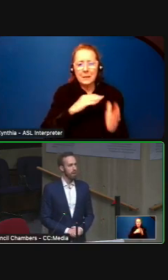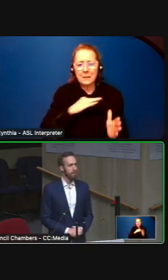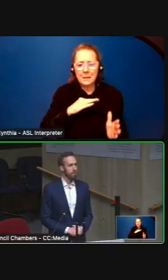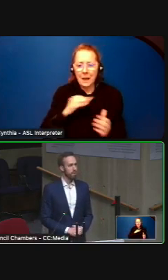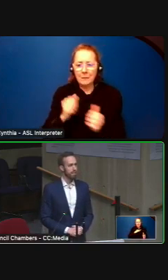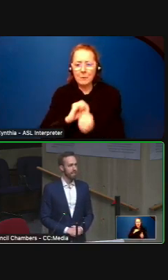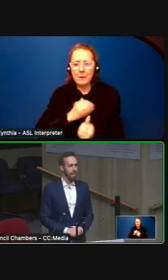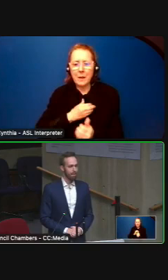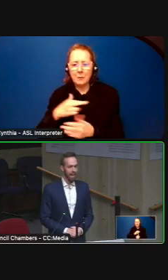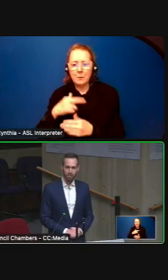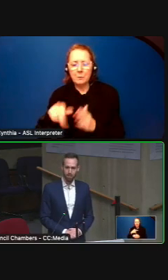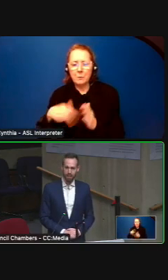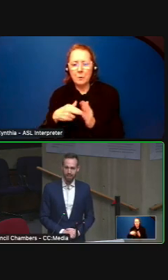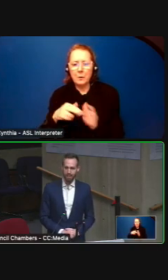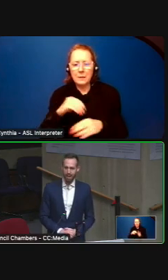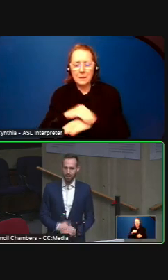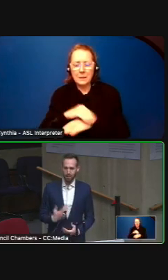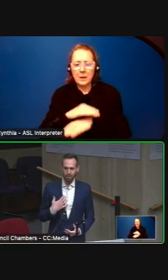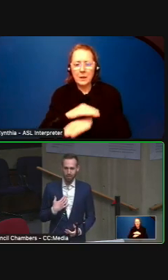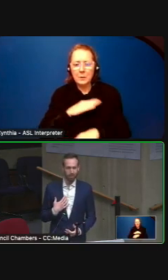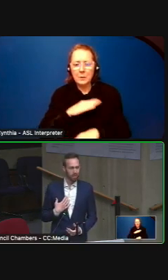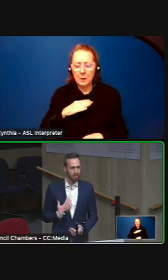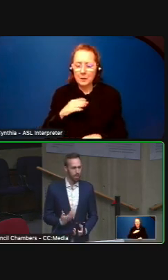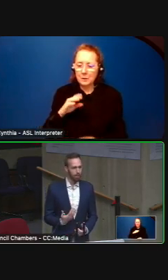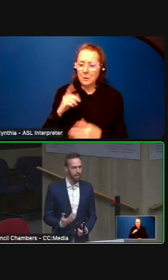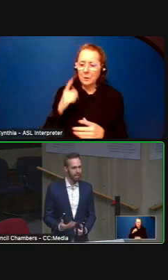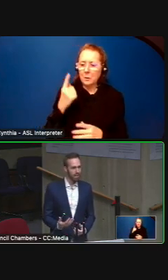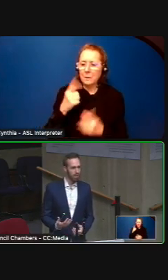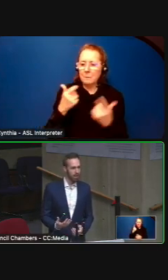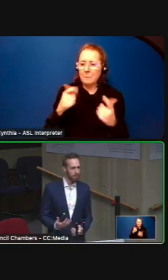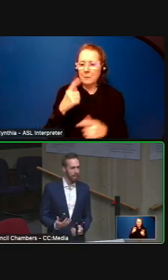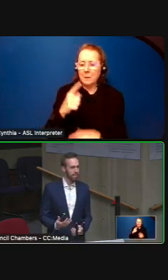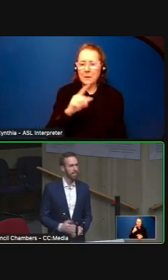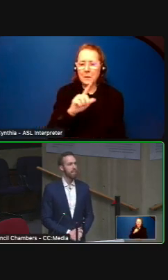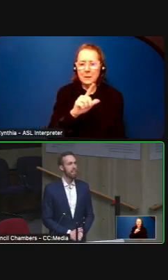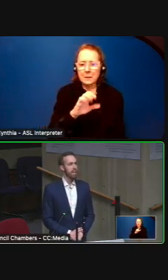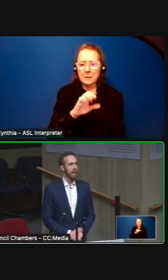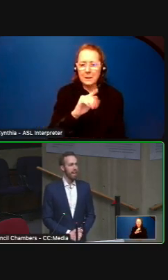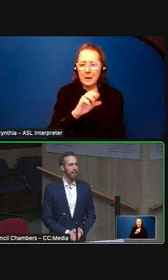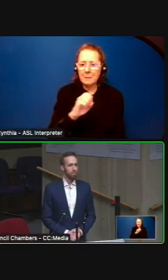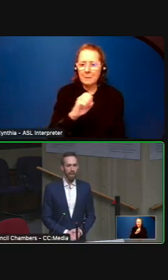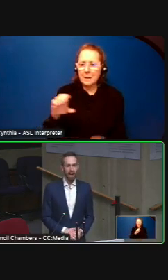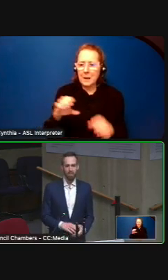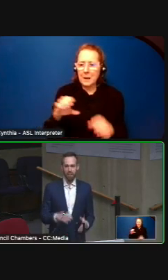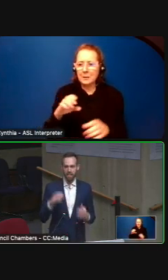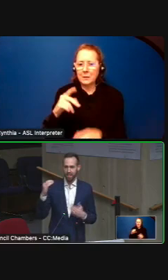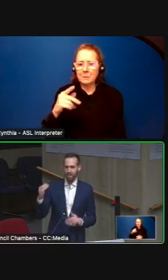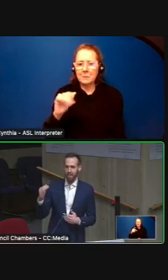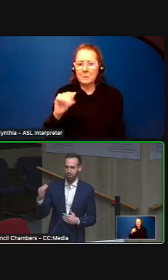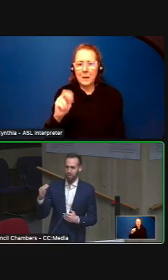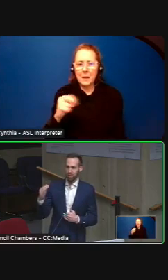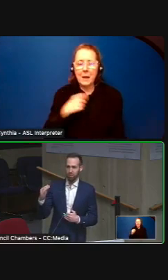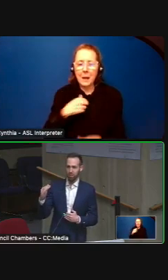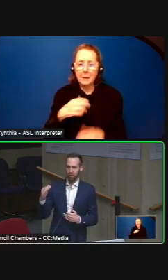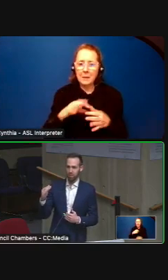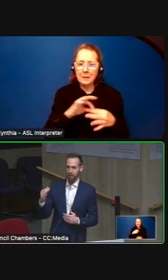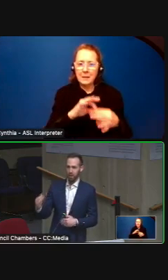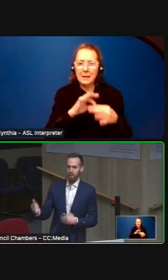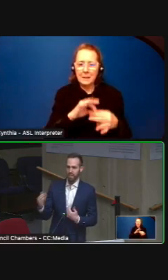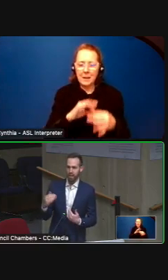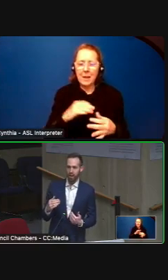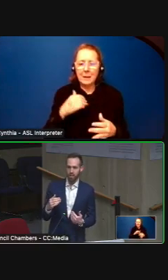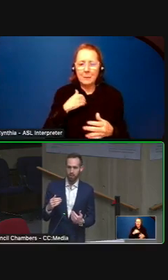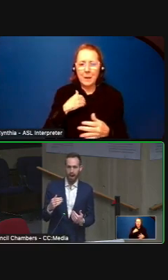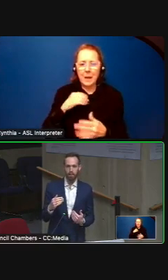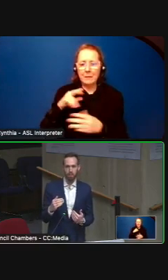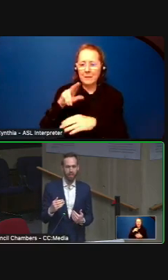one of the big ones is the Climate Action Plan. I was able to serve as the SPRAB liaison through that process, and we have a nice set of natural resource goals that we all want to